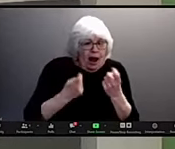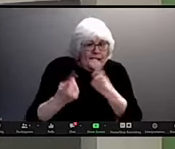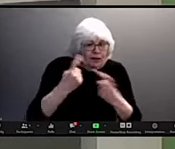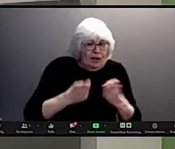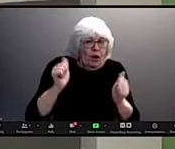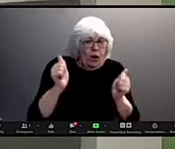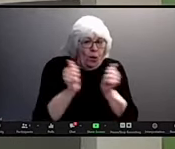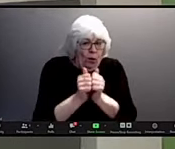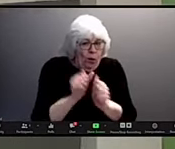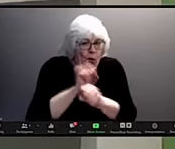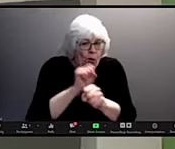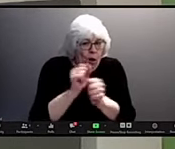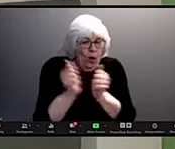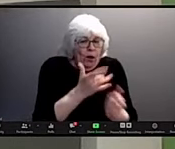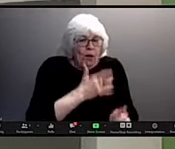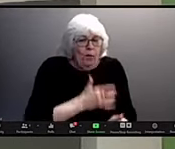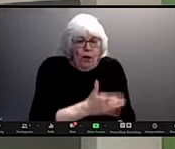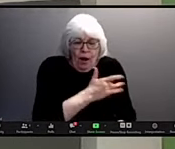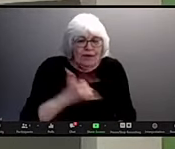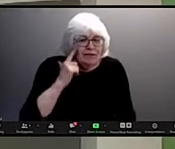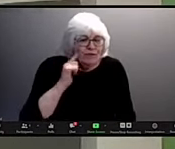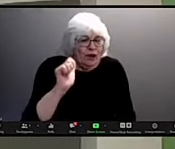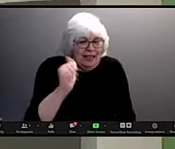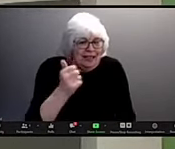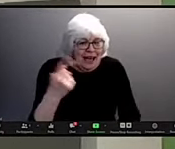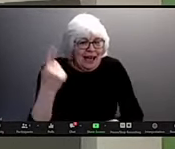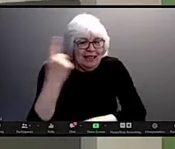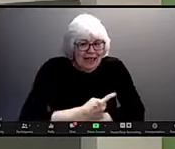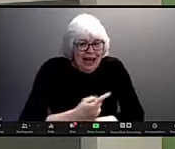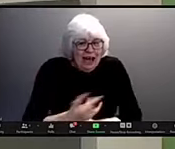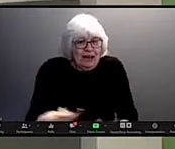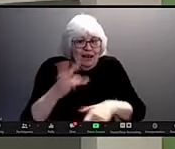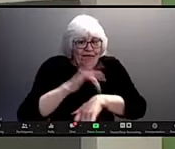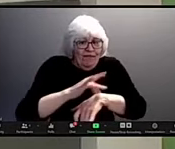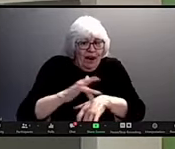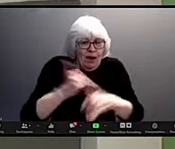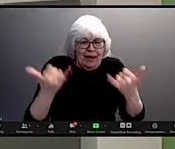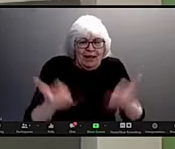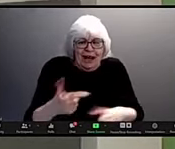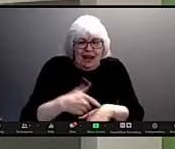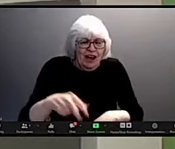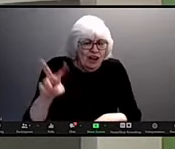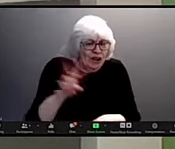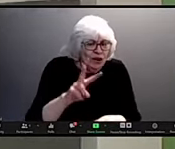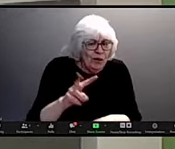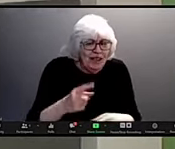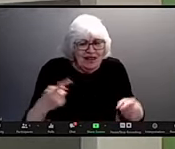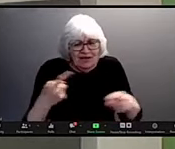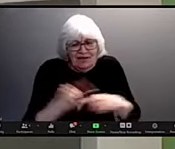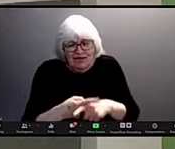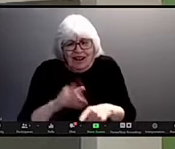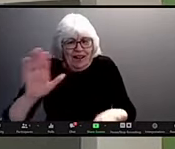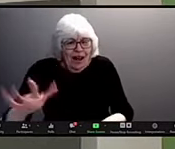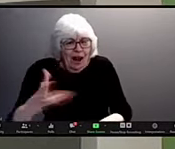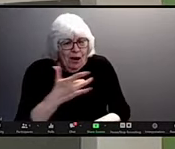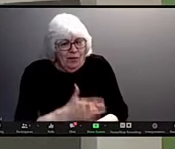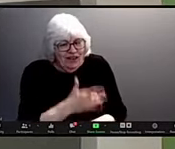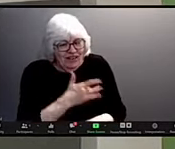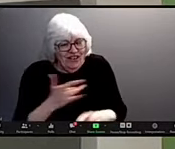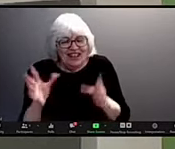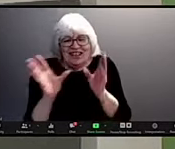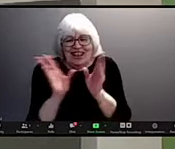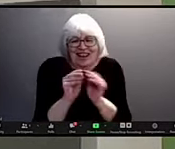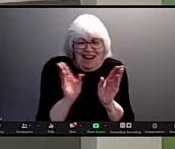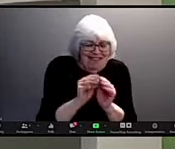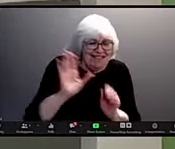our media availability at 2 o'clock so that we wouldn't conflict with the provincial press conference, which I understand is still going on at 3 o'clock. But there are people who have